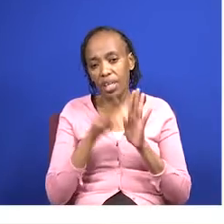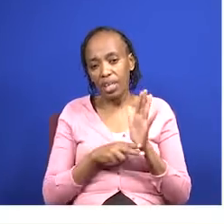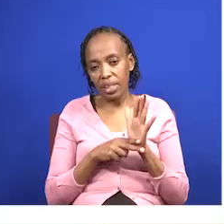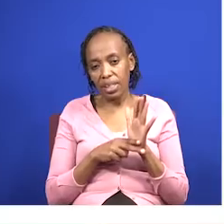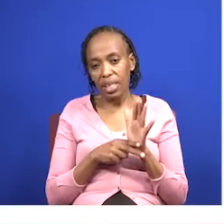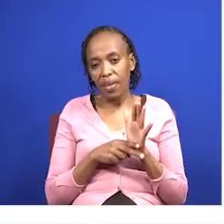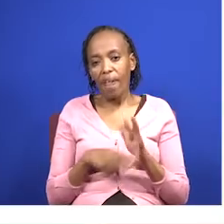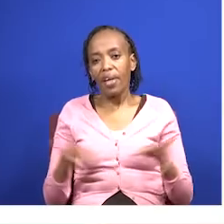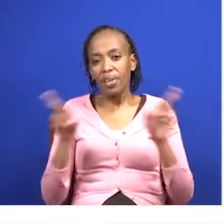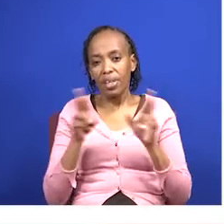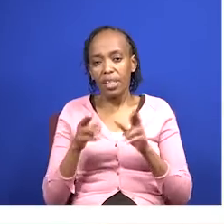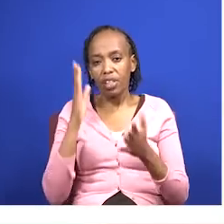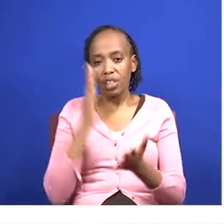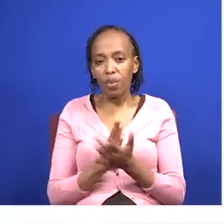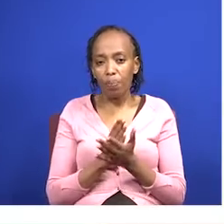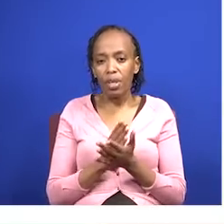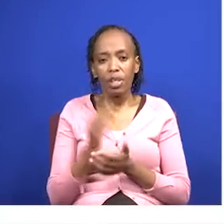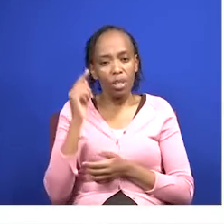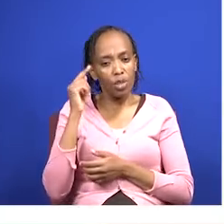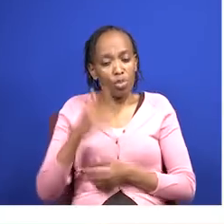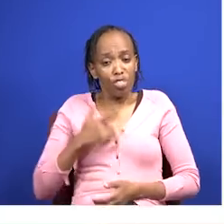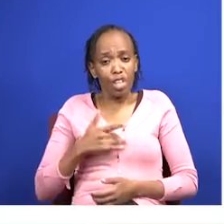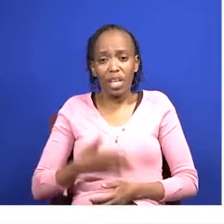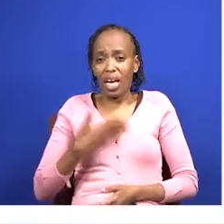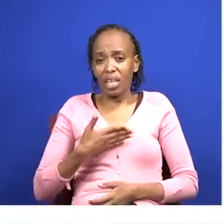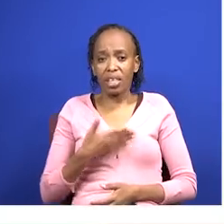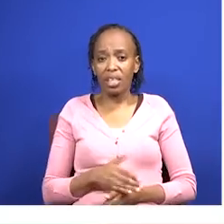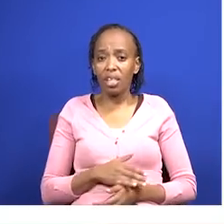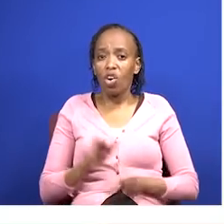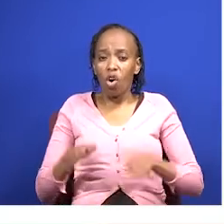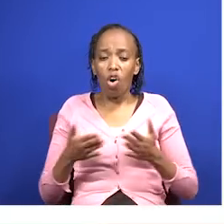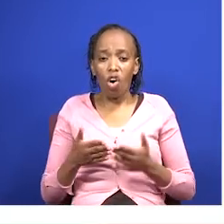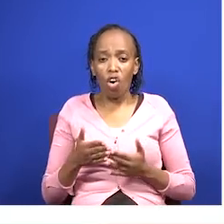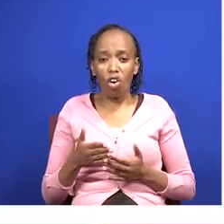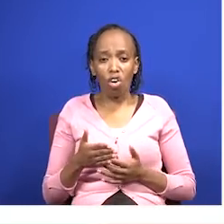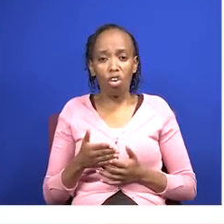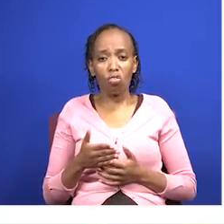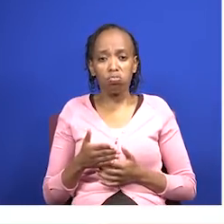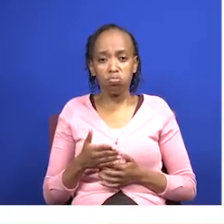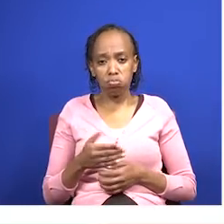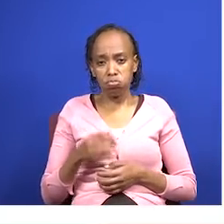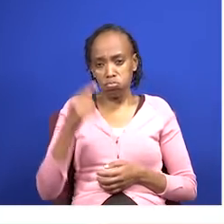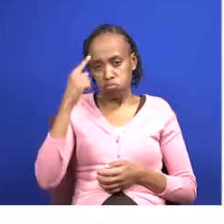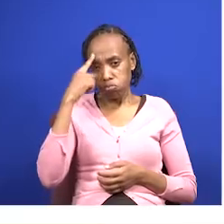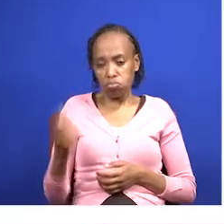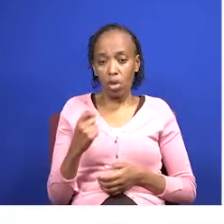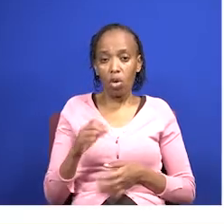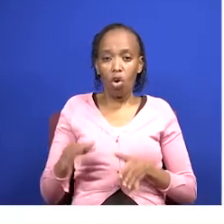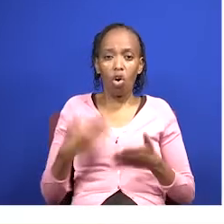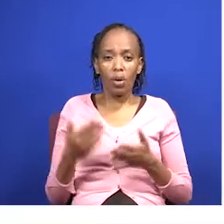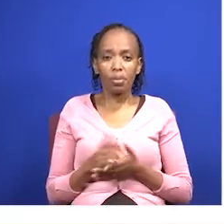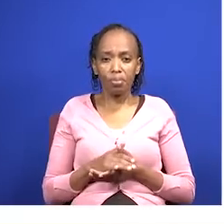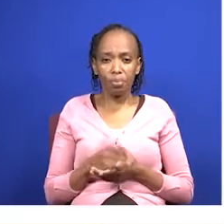Forgiveness is willingly stopping to feel angry or annoyed